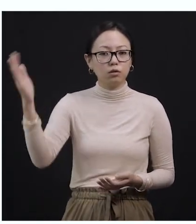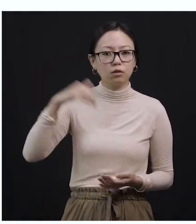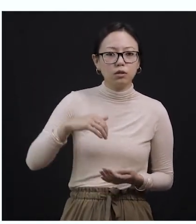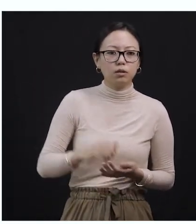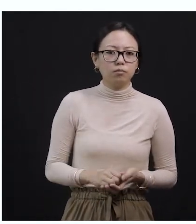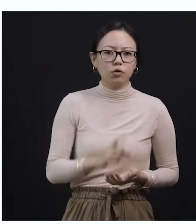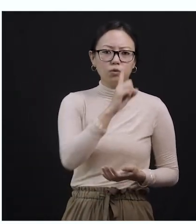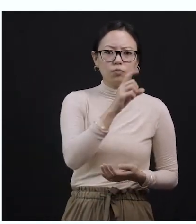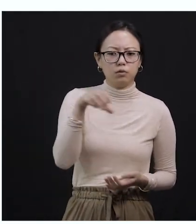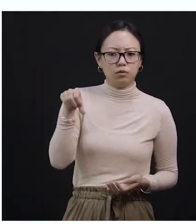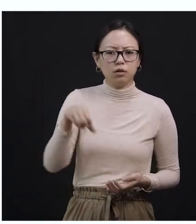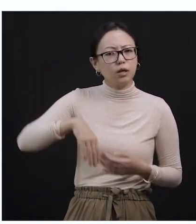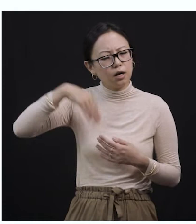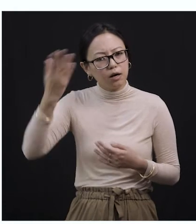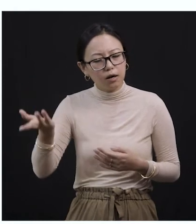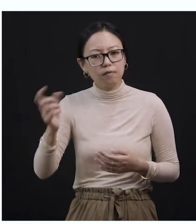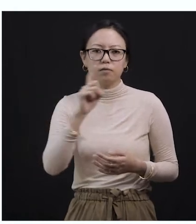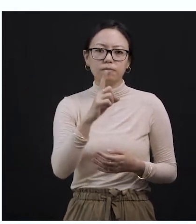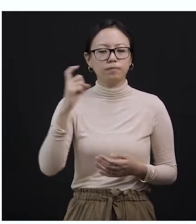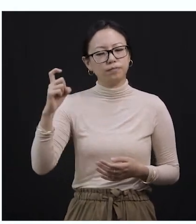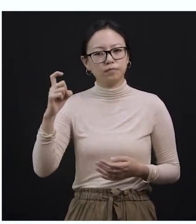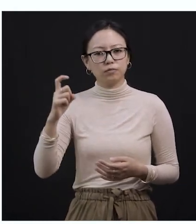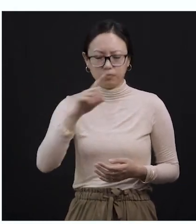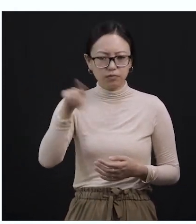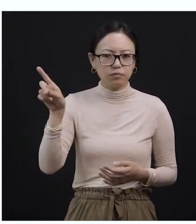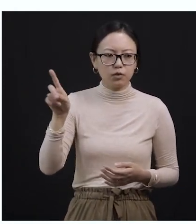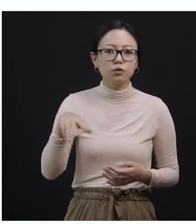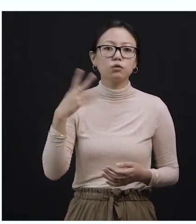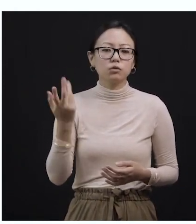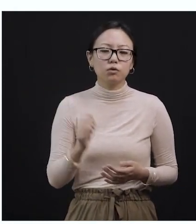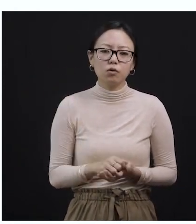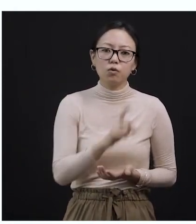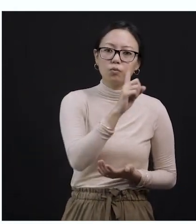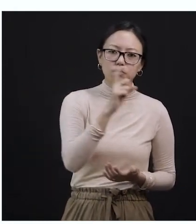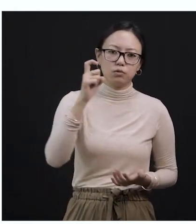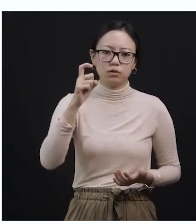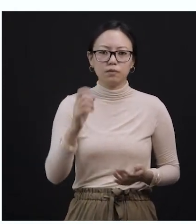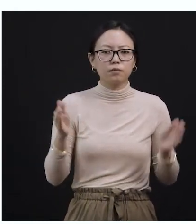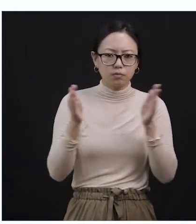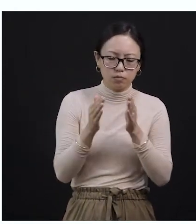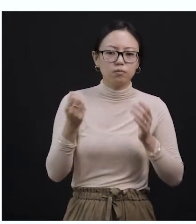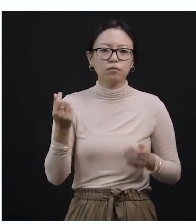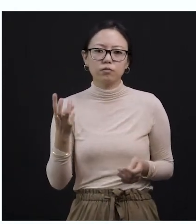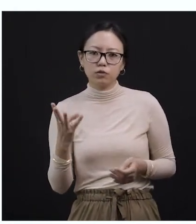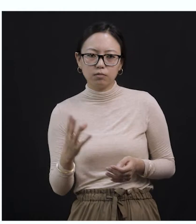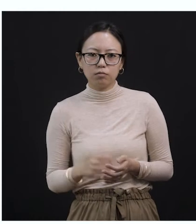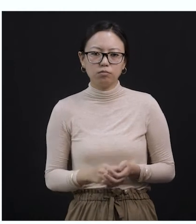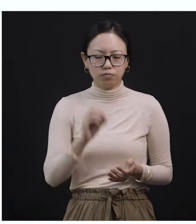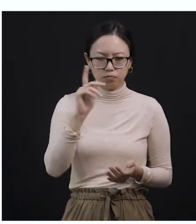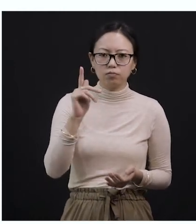counted, 17 came before 19. So 17 is the smaller number. All right,